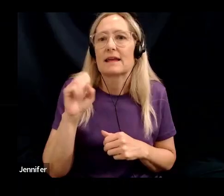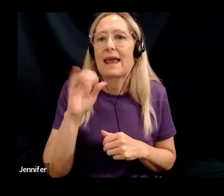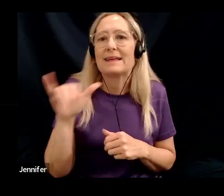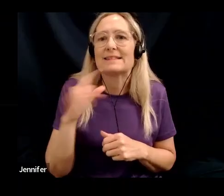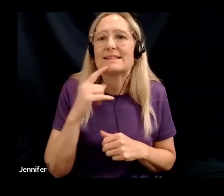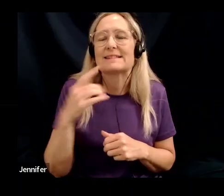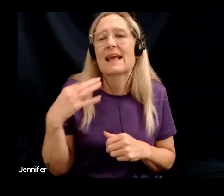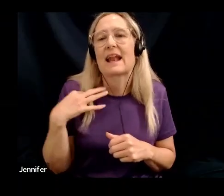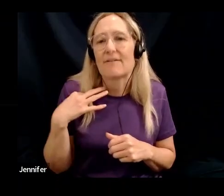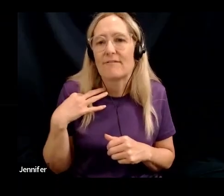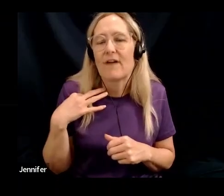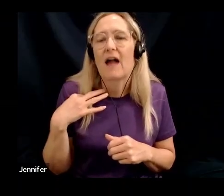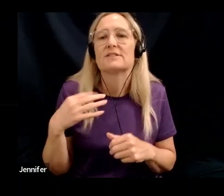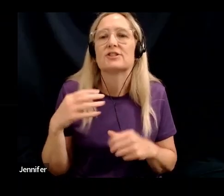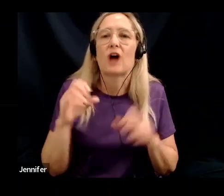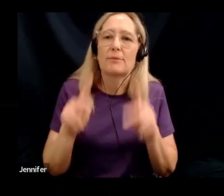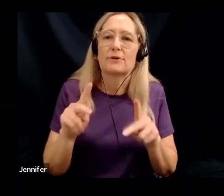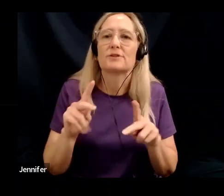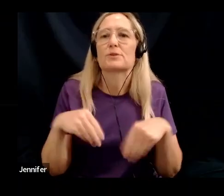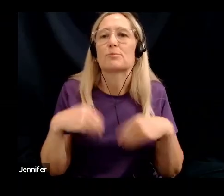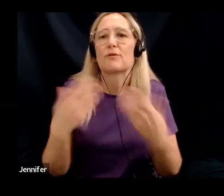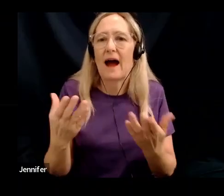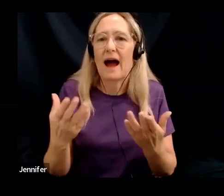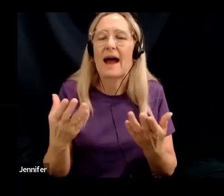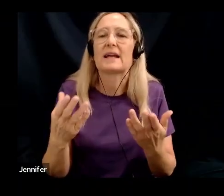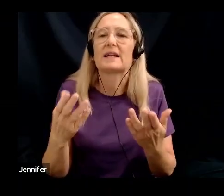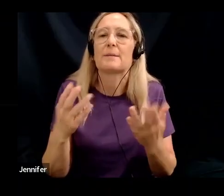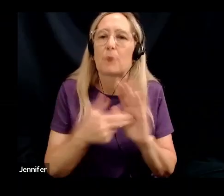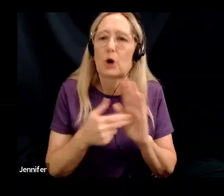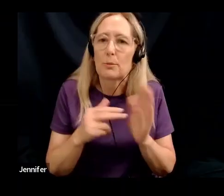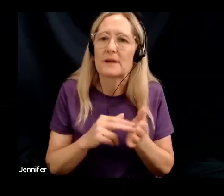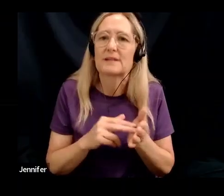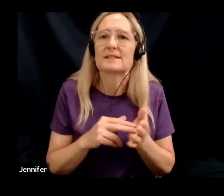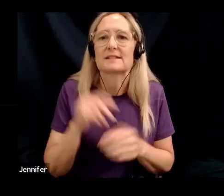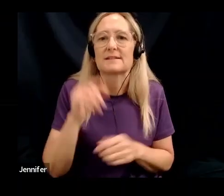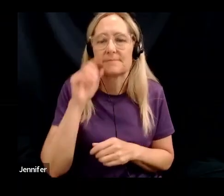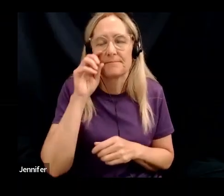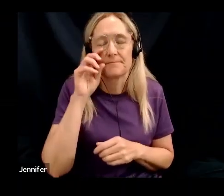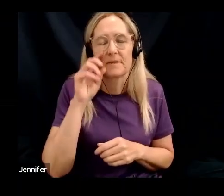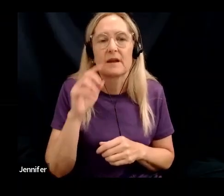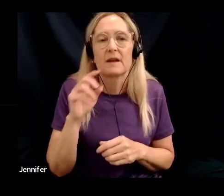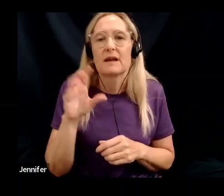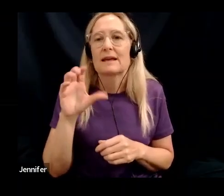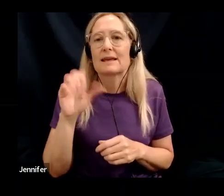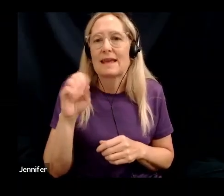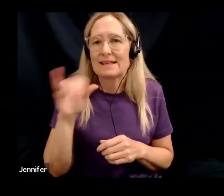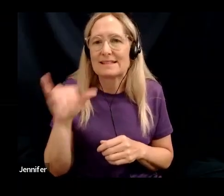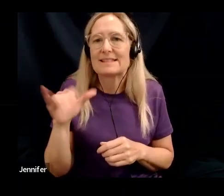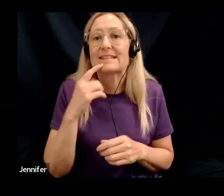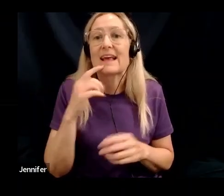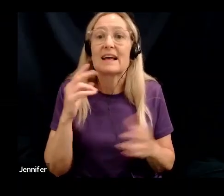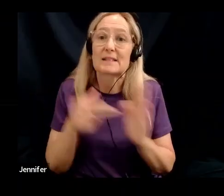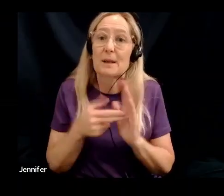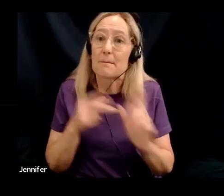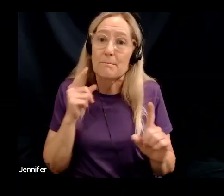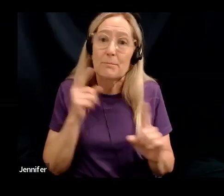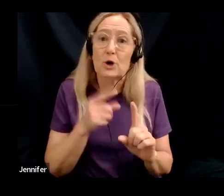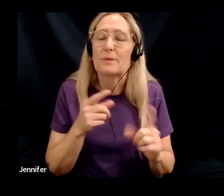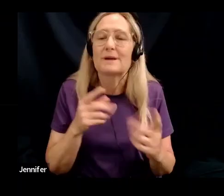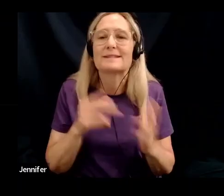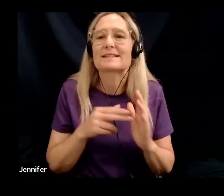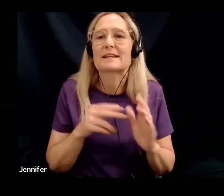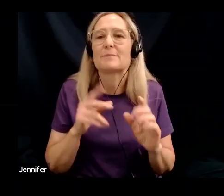provide a sense of purpose. Yeah, I think Casey, you mentioned a really important aspect is that purpose can come from a variety of